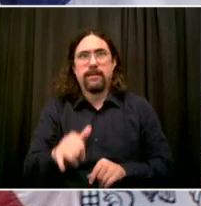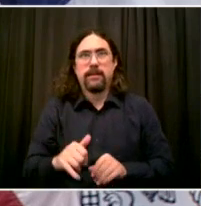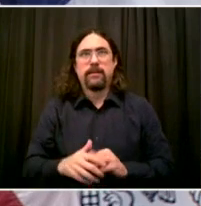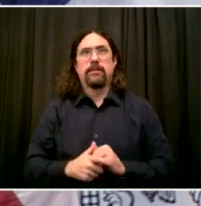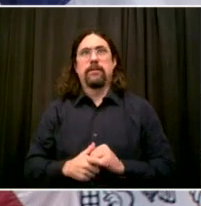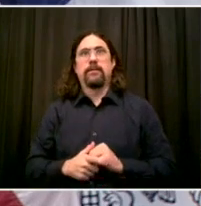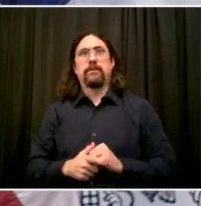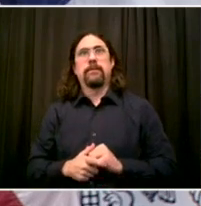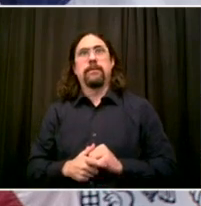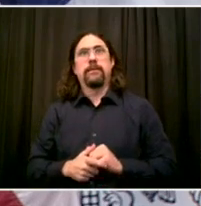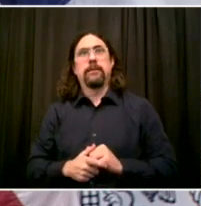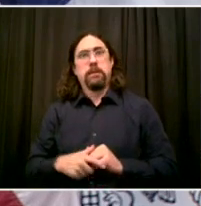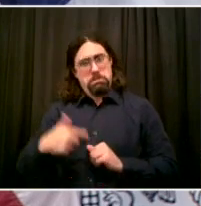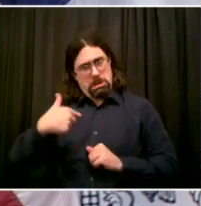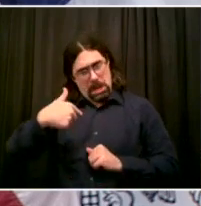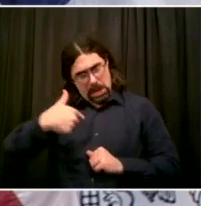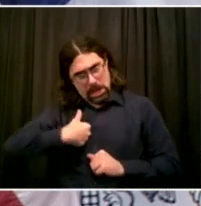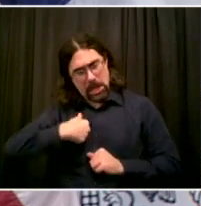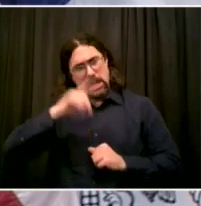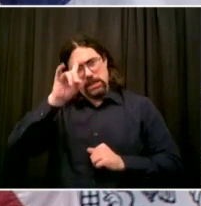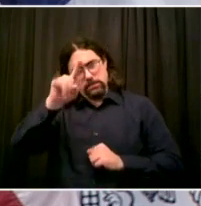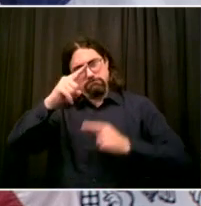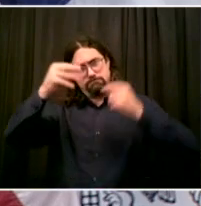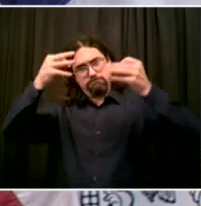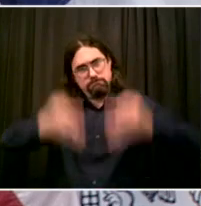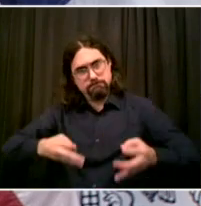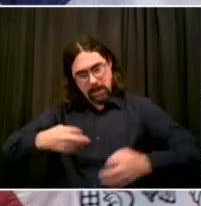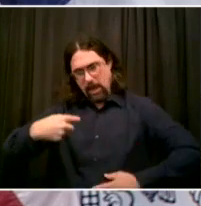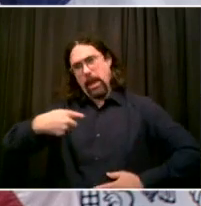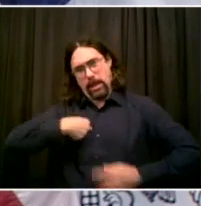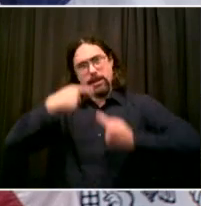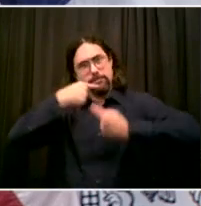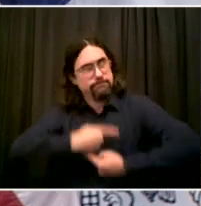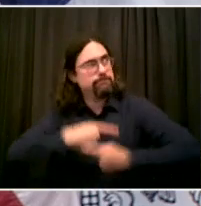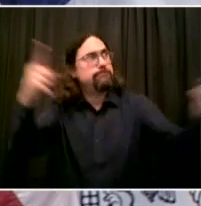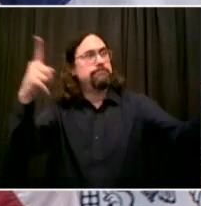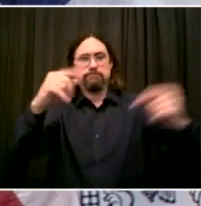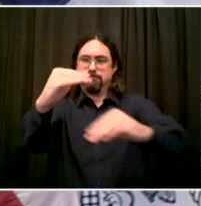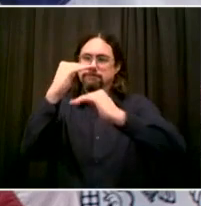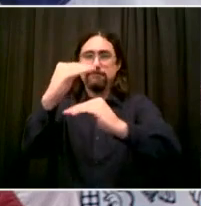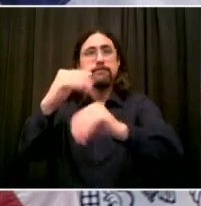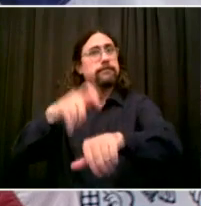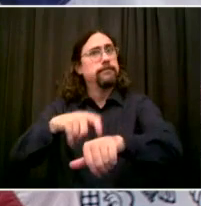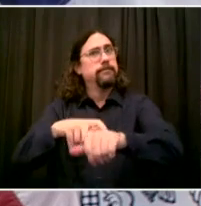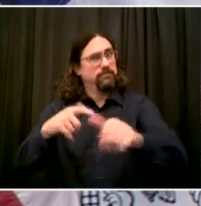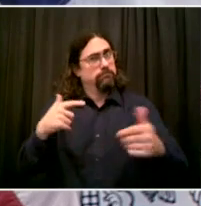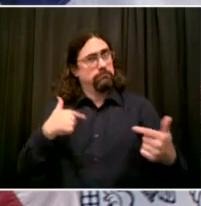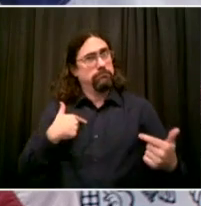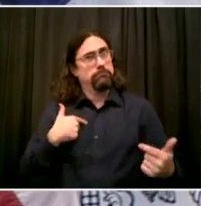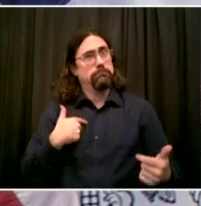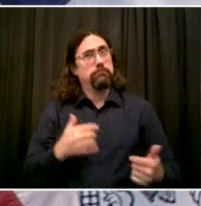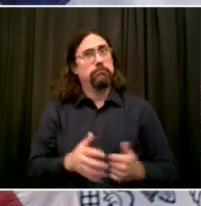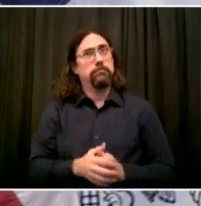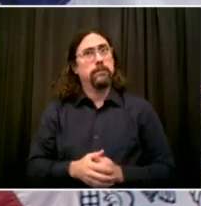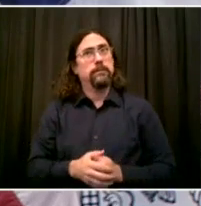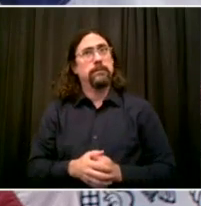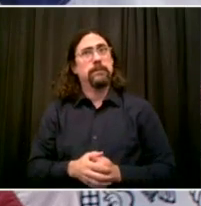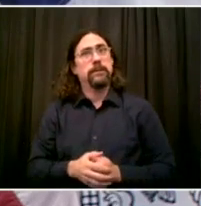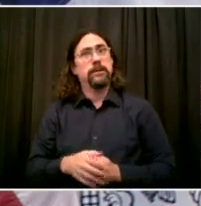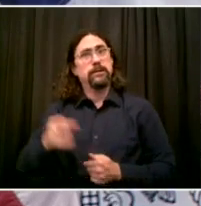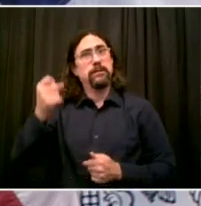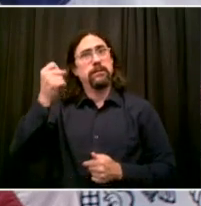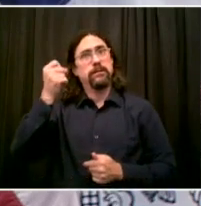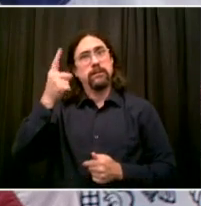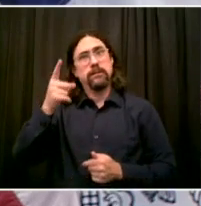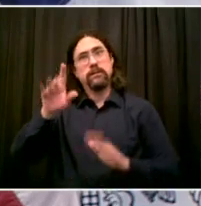violence. And now adjudicating what should happen in each case depends on the specific of the case. That's just all there is to it. The